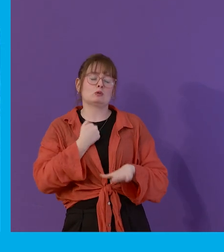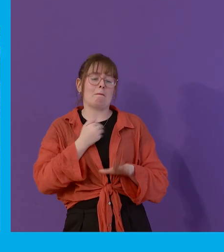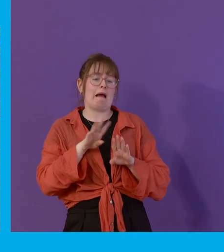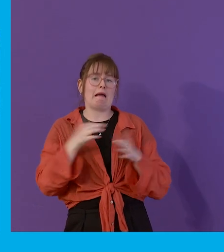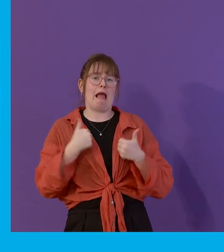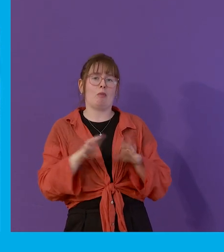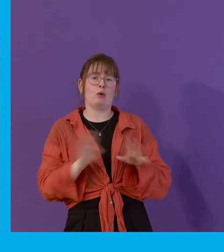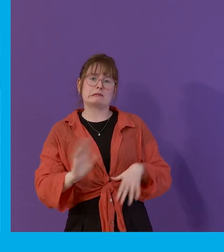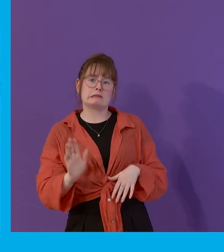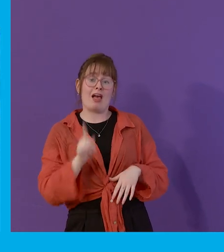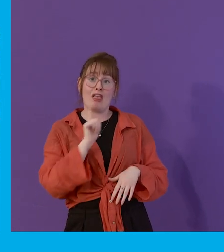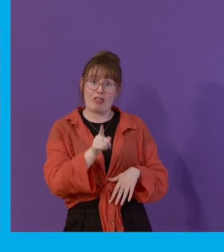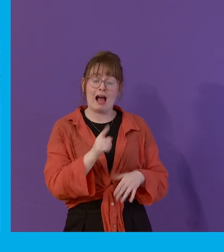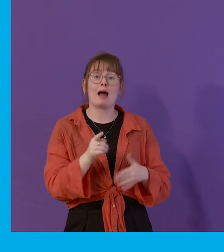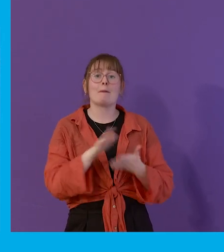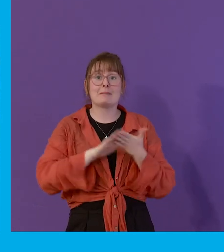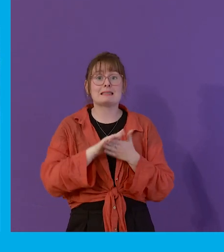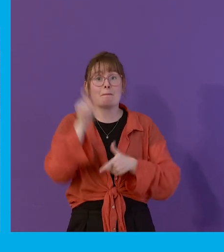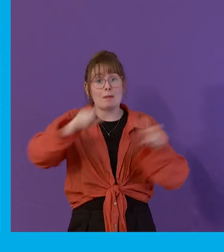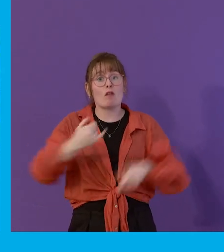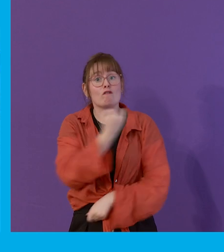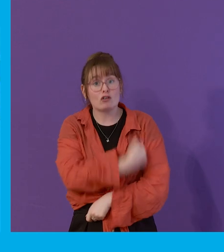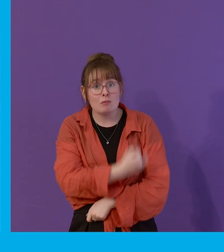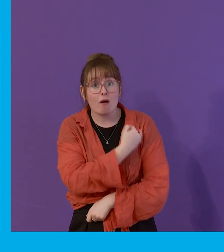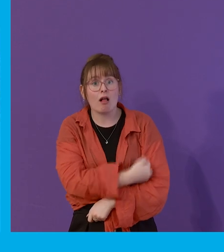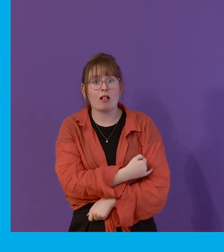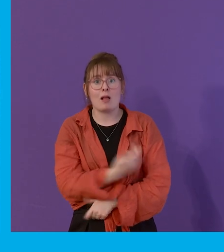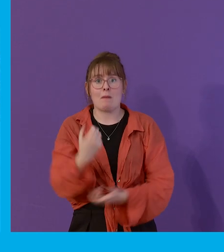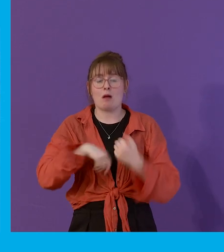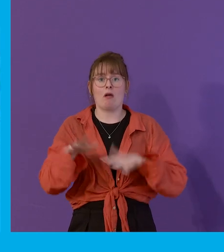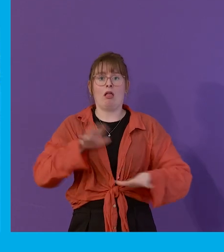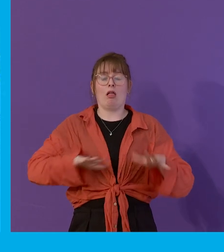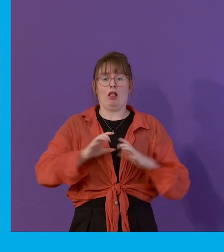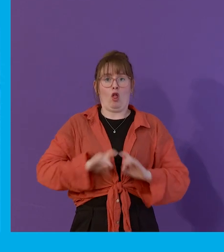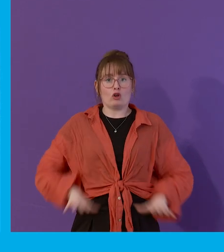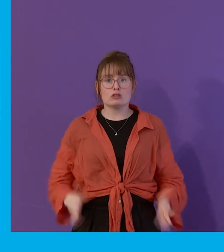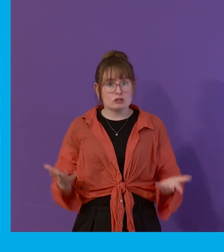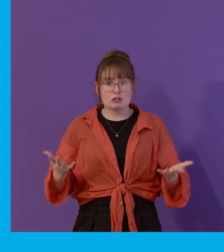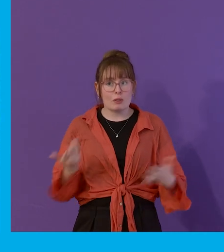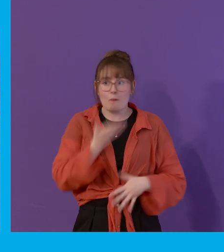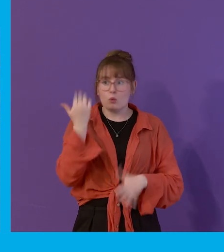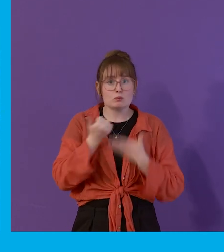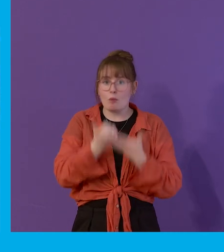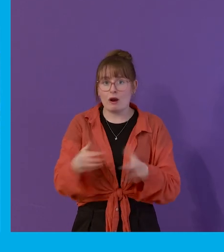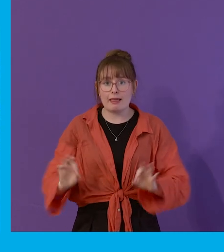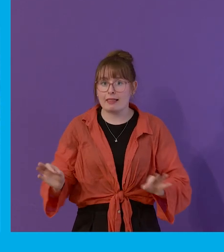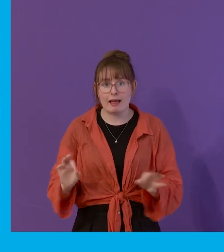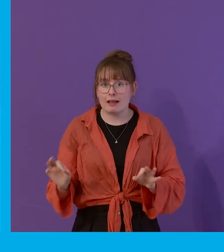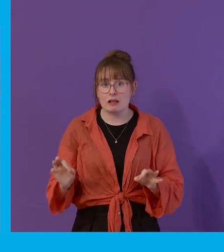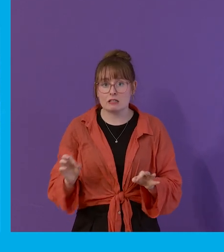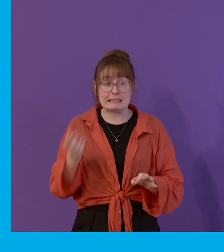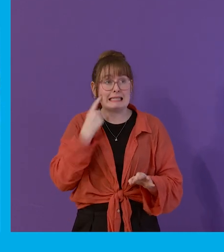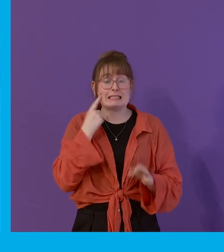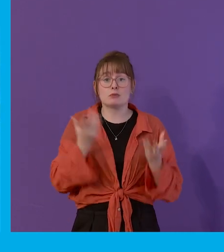That's that's where the most vulnerable in our society, the people who need the support of the state the most and the supportive and enabling interventions, can fall